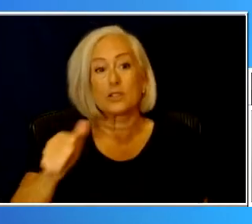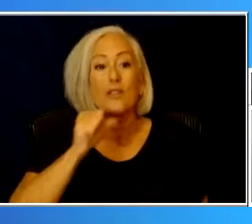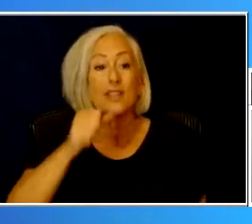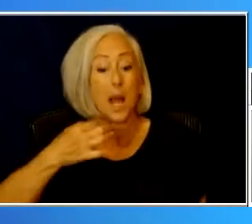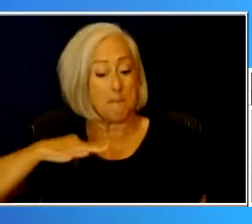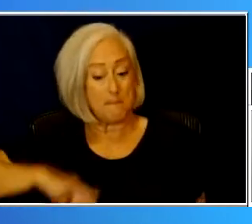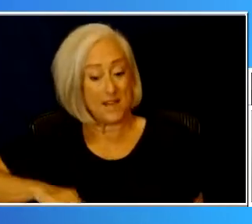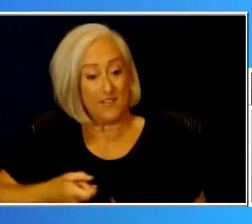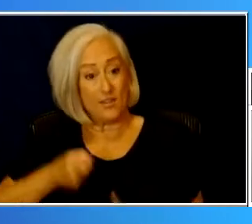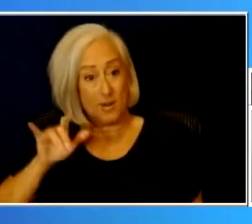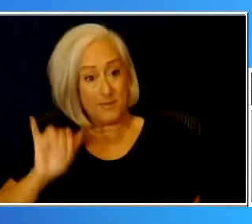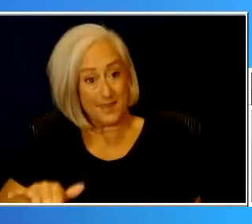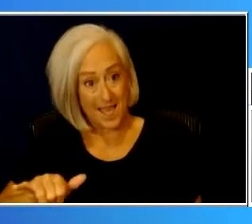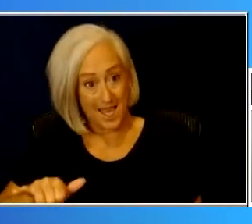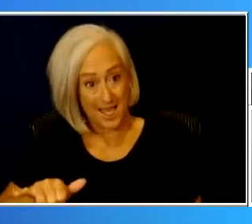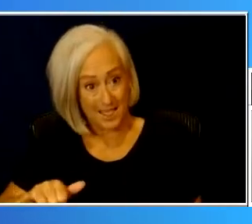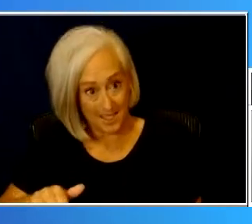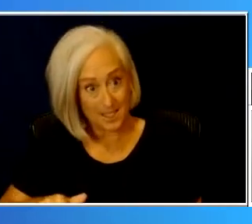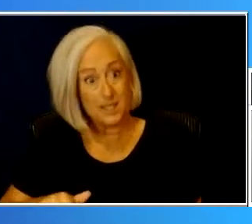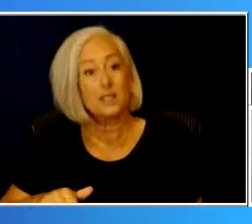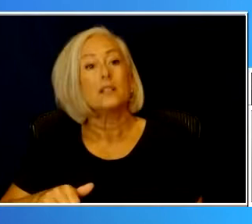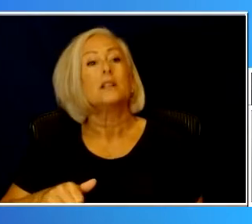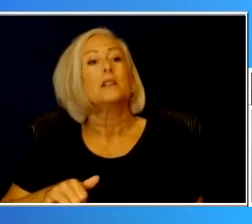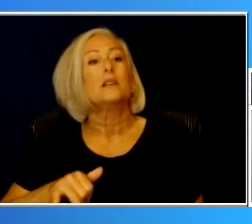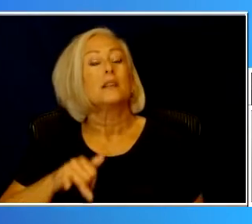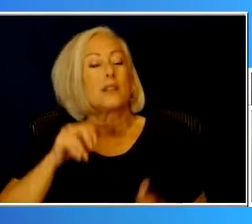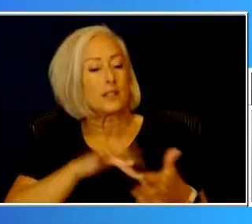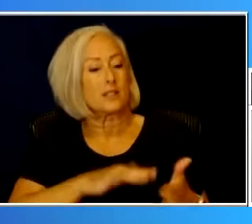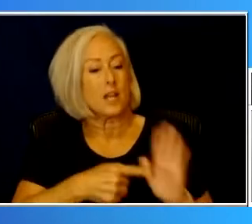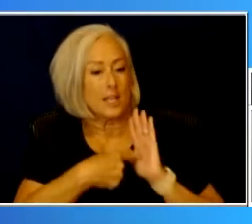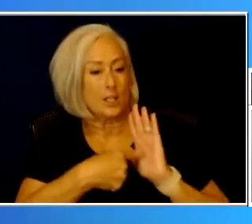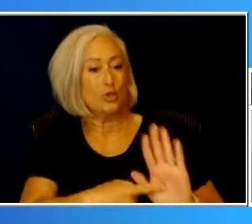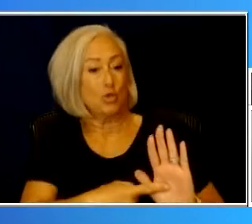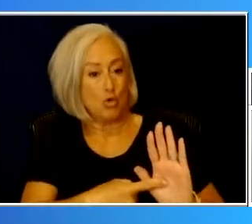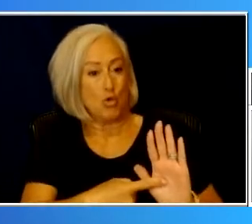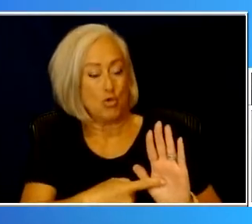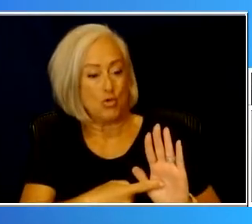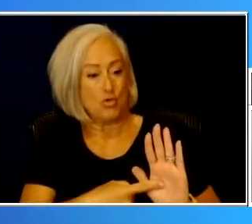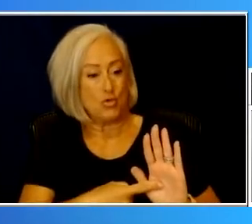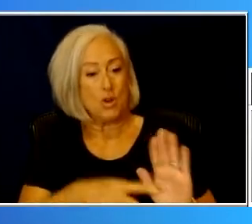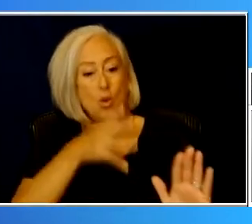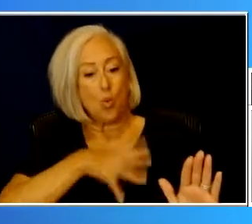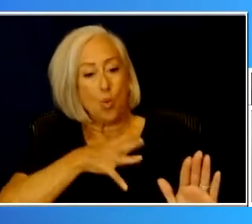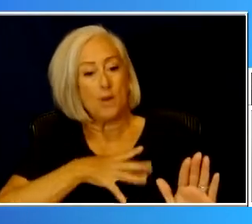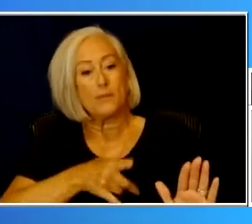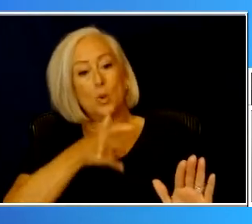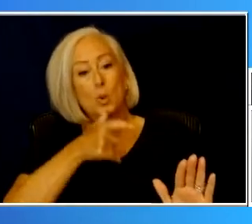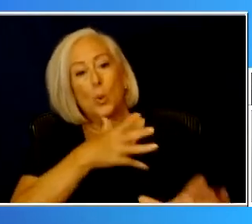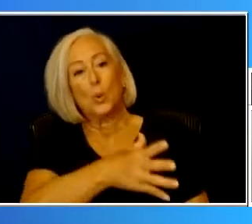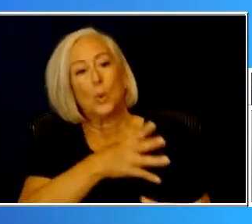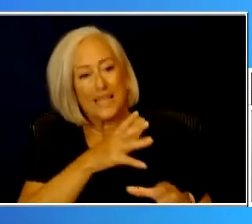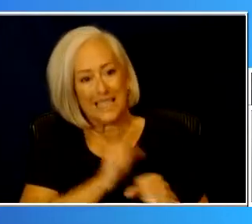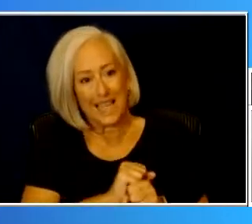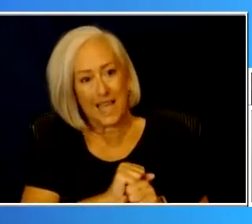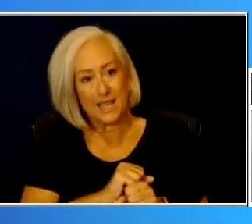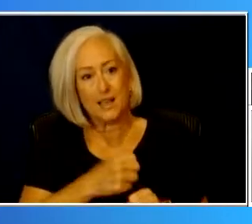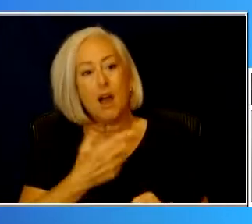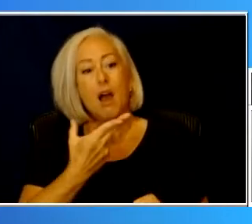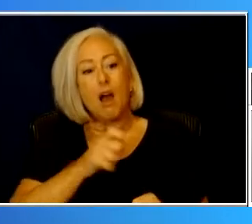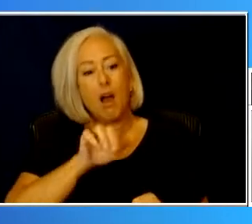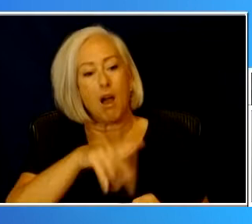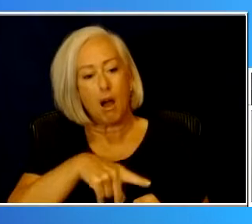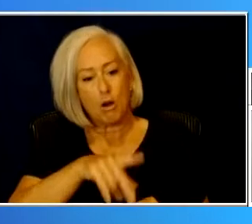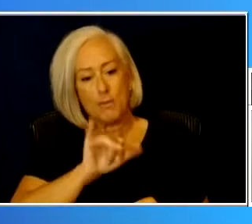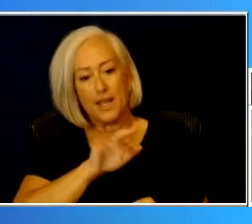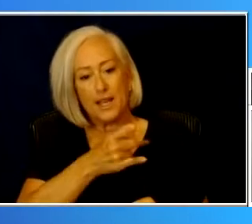PARP inhibitor upfront, what that trial proved was that actually women who get PARP inhibitors after their